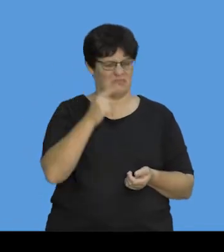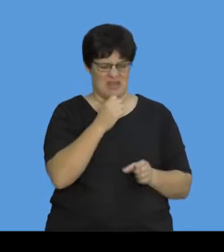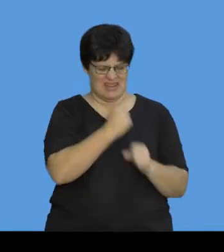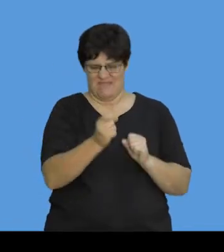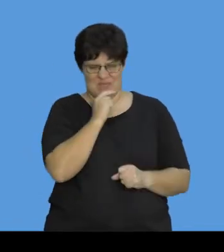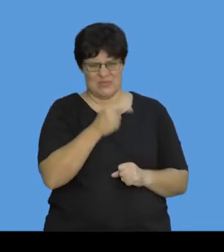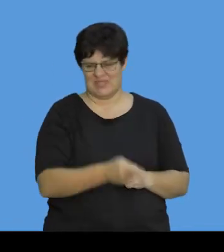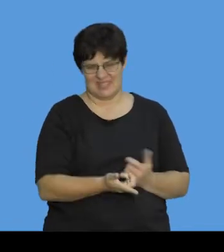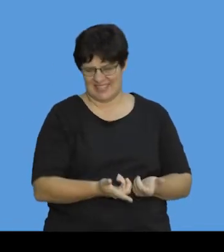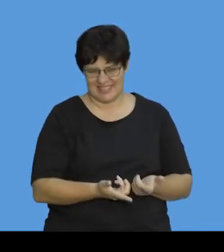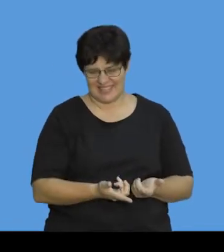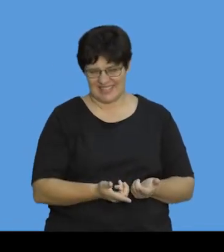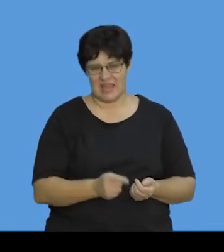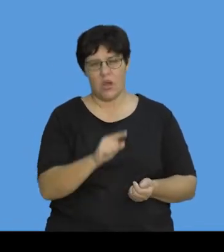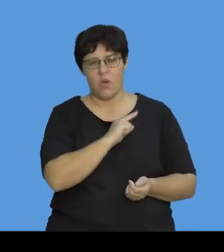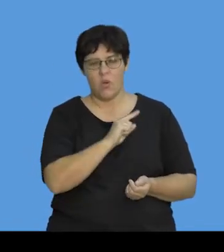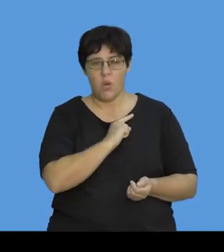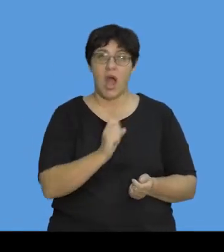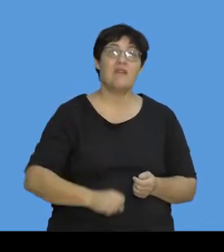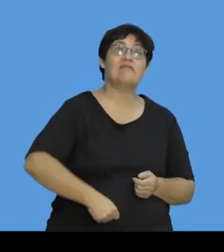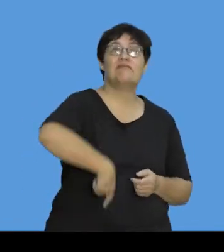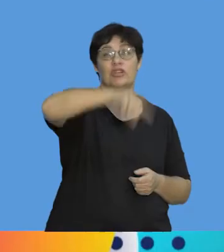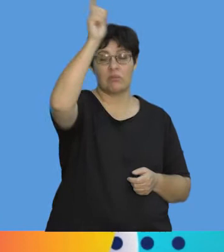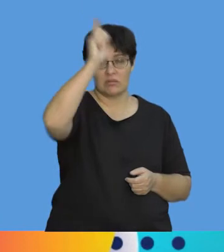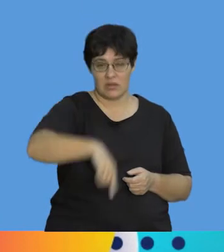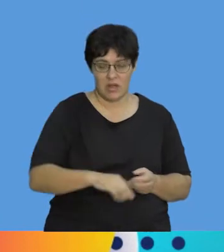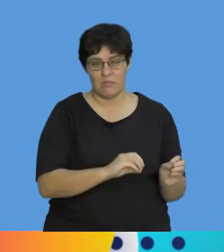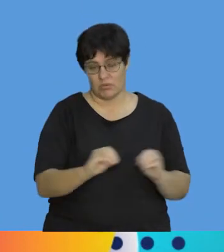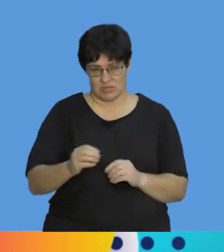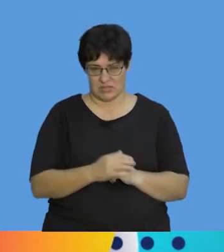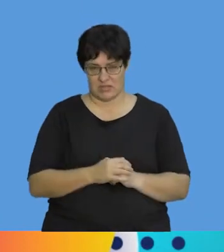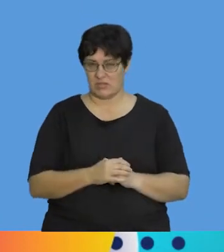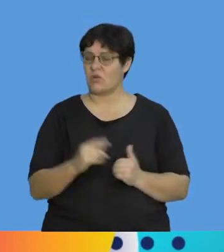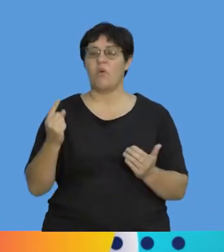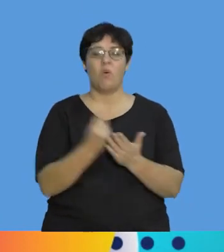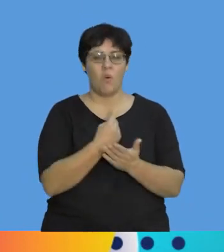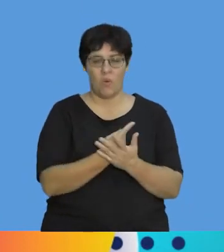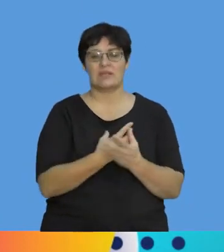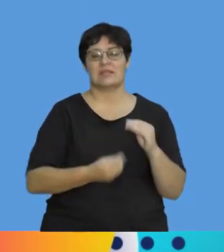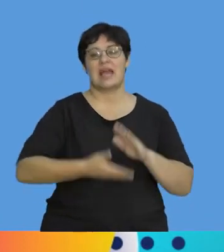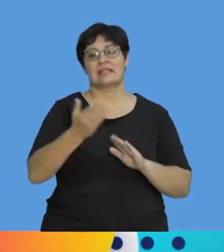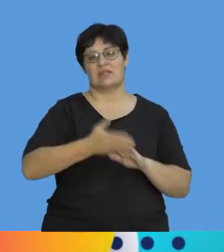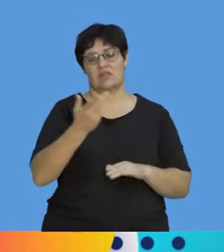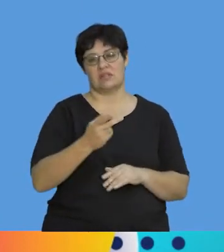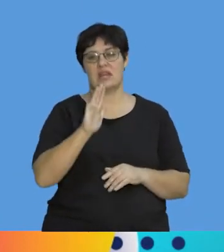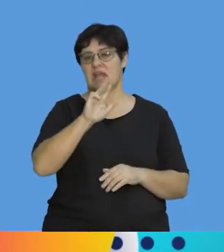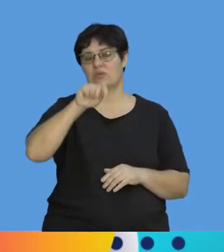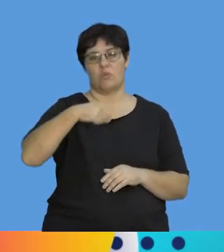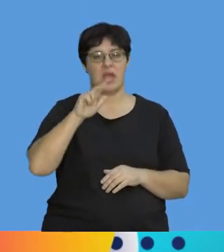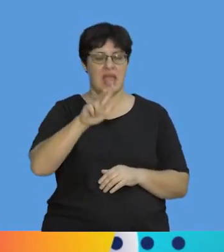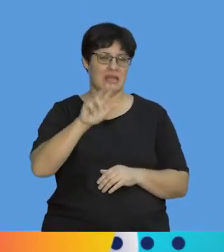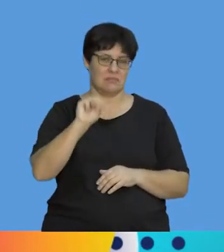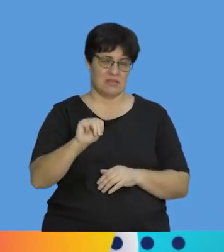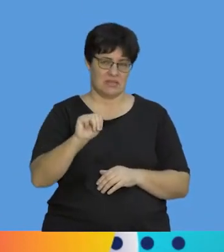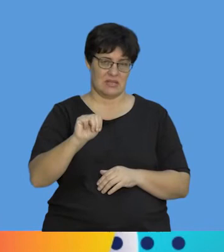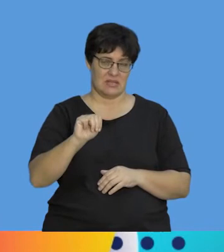to use because we're looking at vertical projectile motion. That means we'll always have acceleration as 9.8 meters per